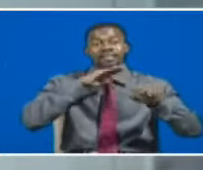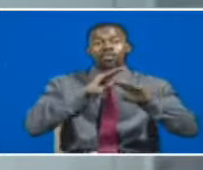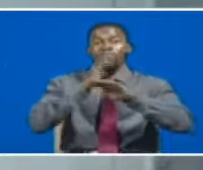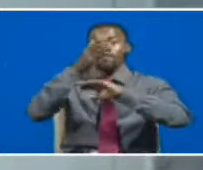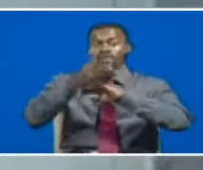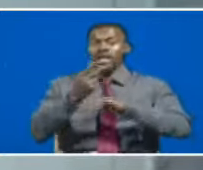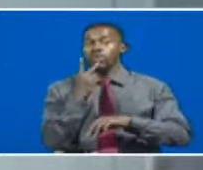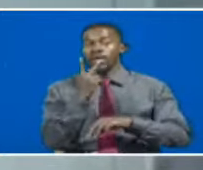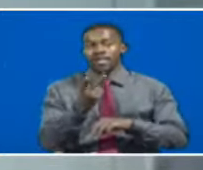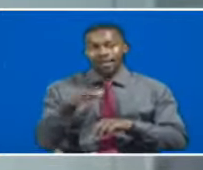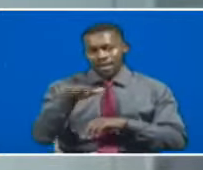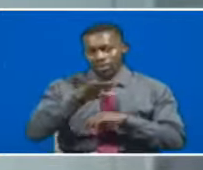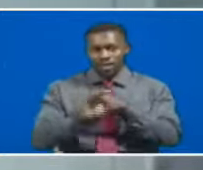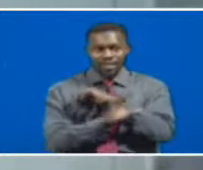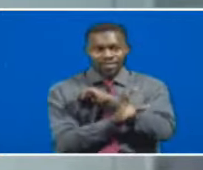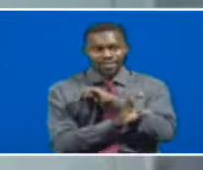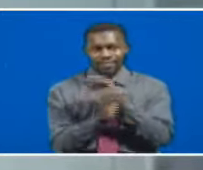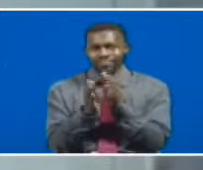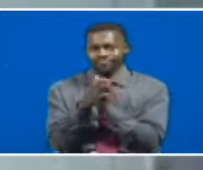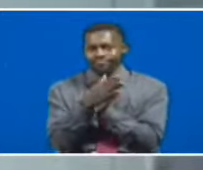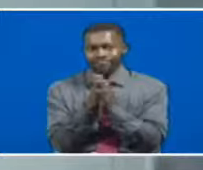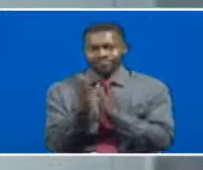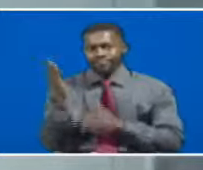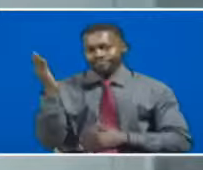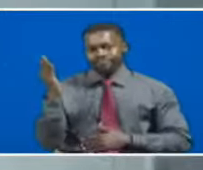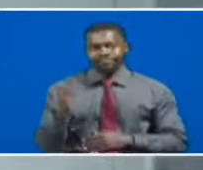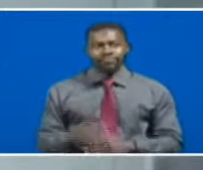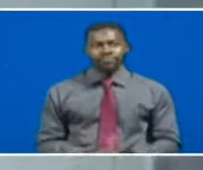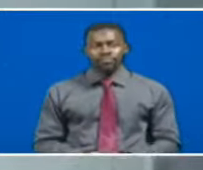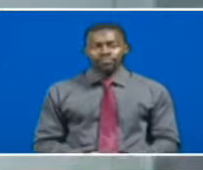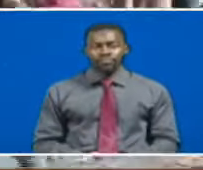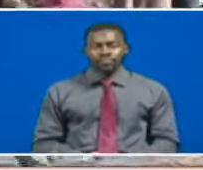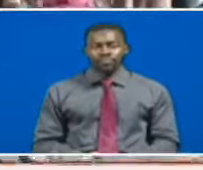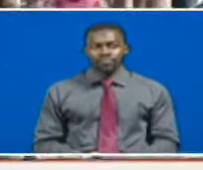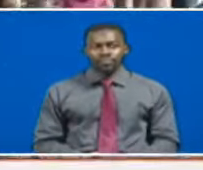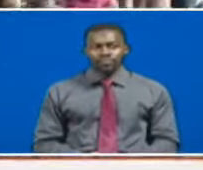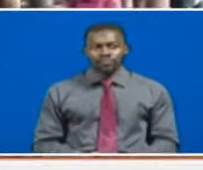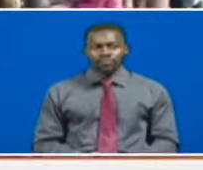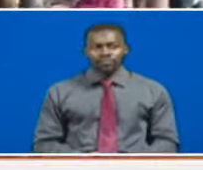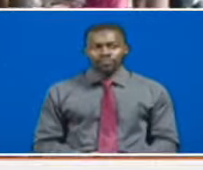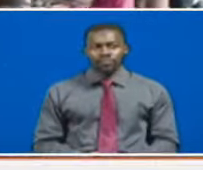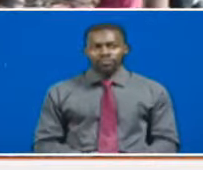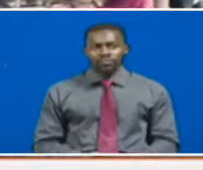200 countrywide. Ken Gashuhi now reports.